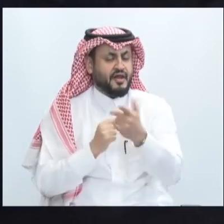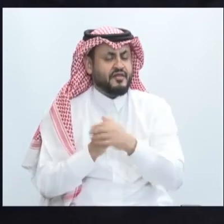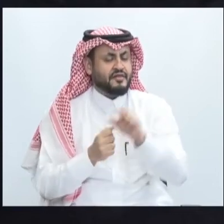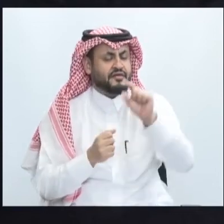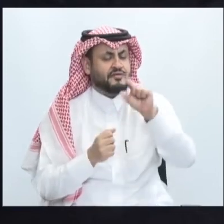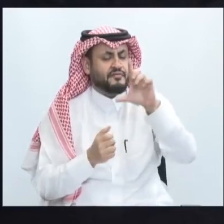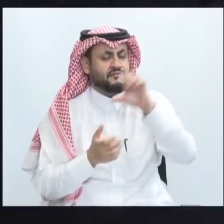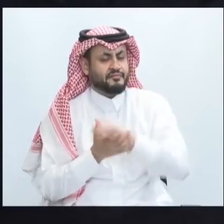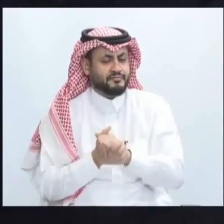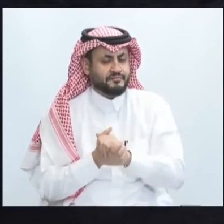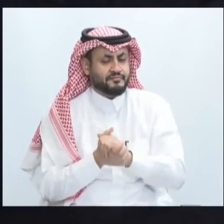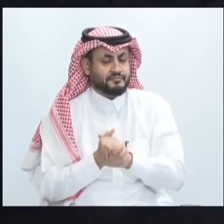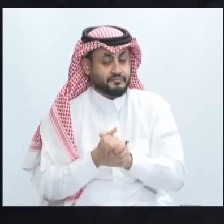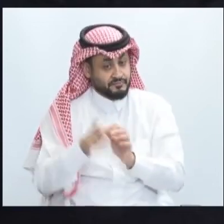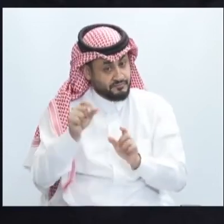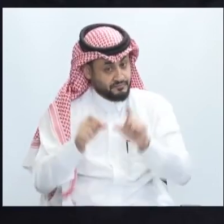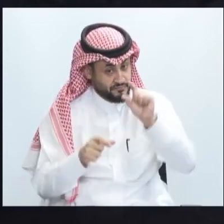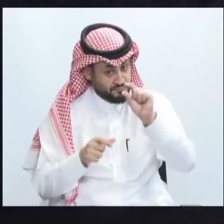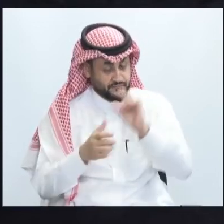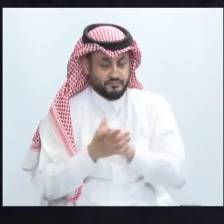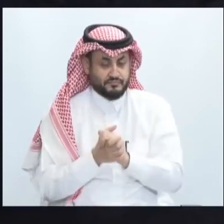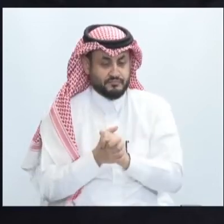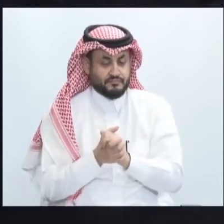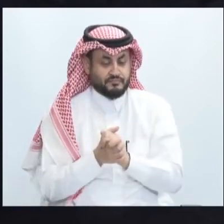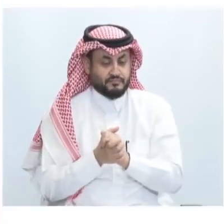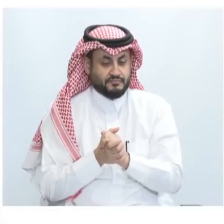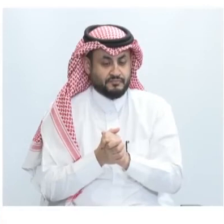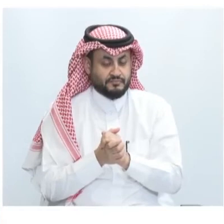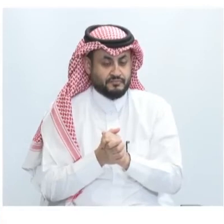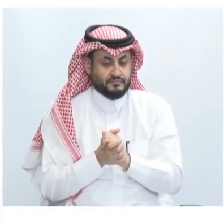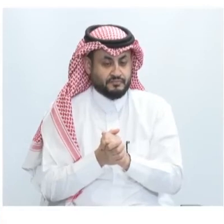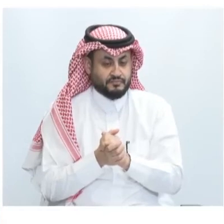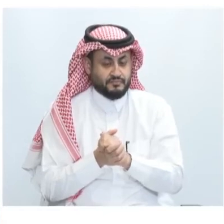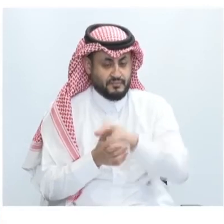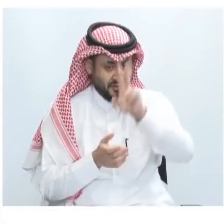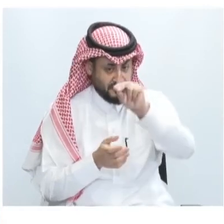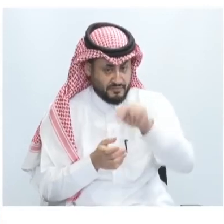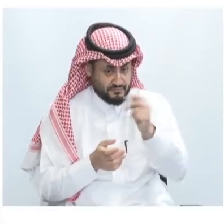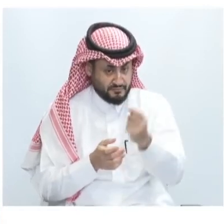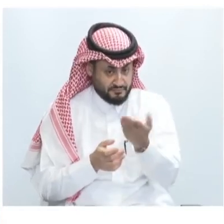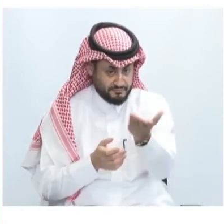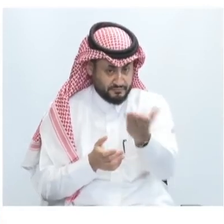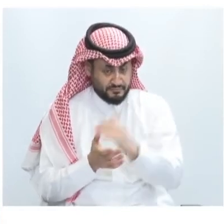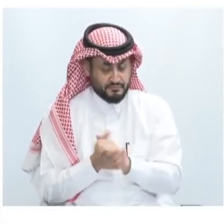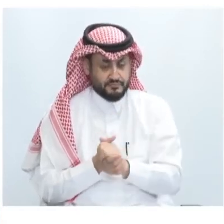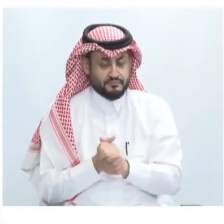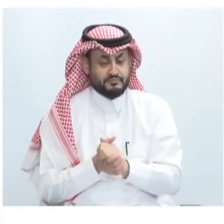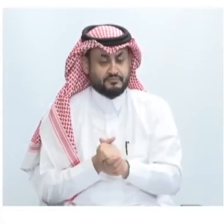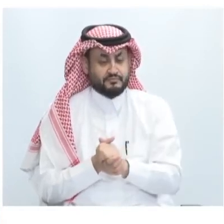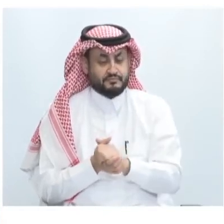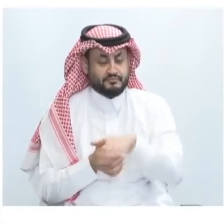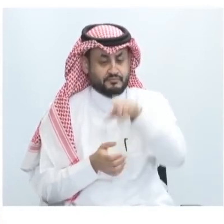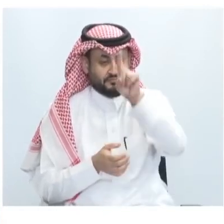small or capital? Small or capital? It is small. Excellent. Okay, how to write it? Let's trace. Up to